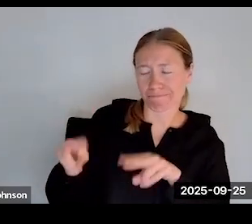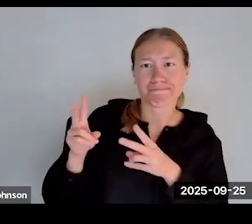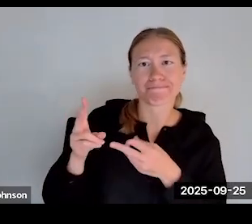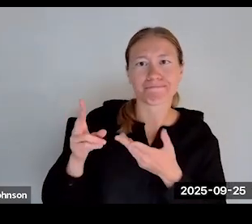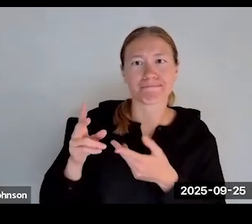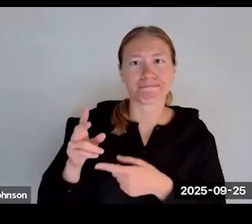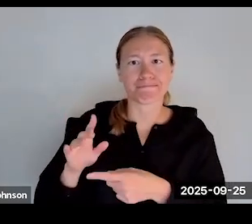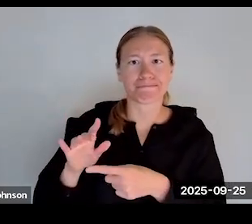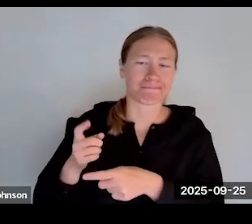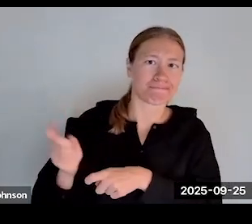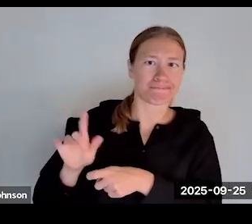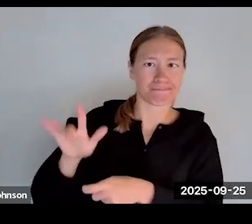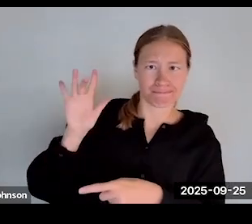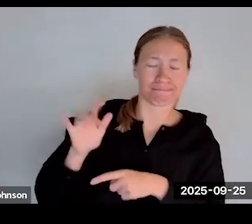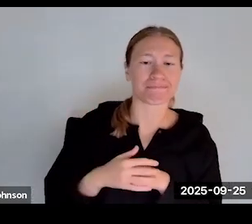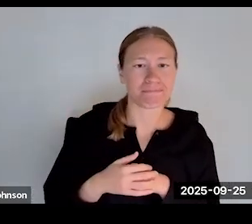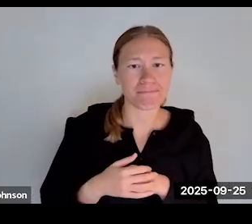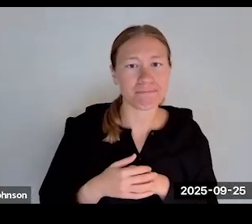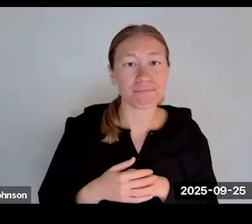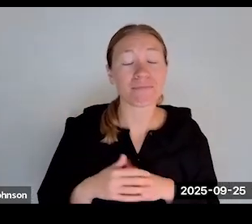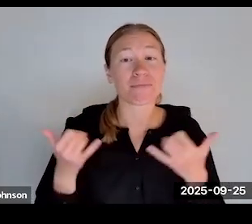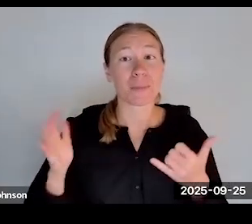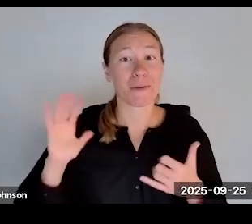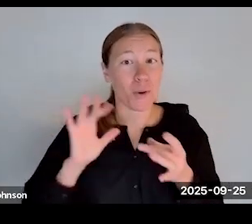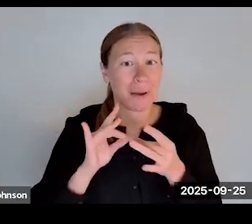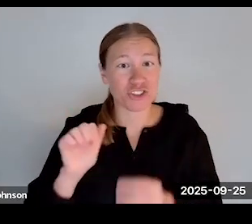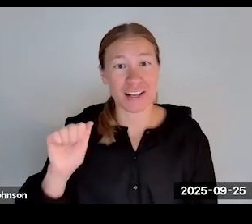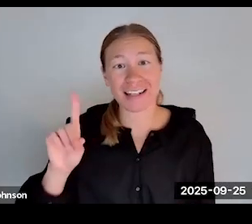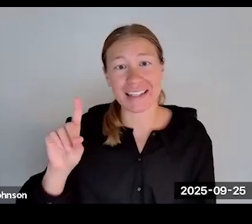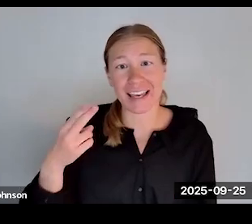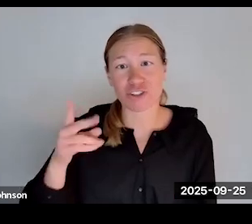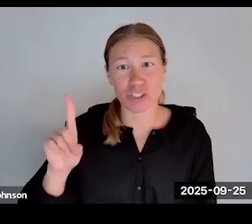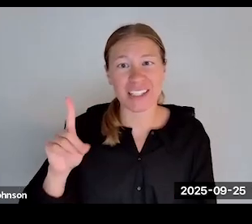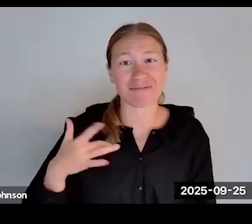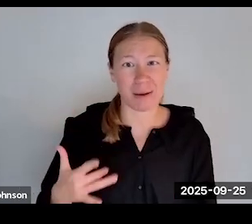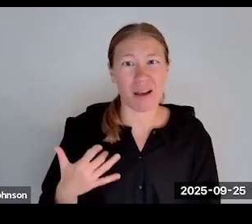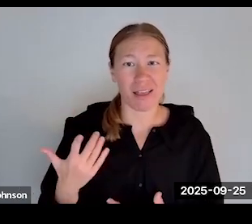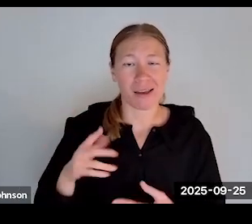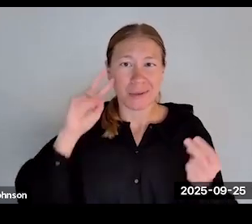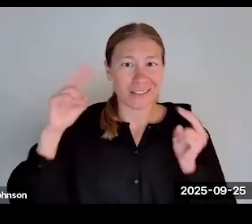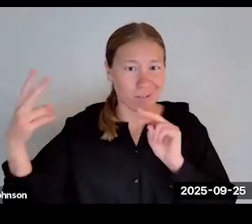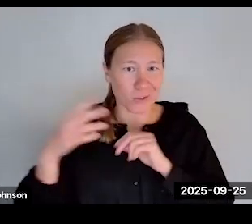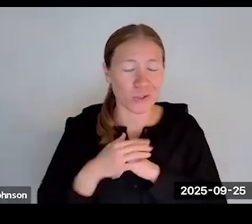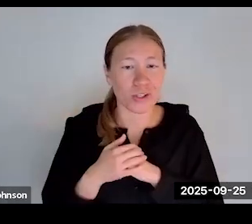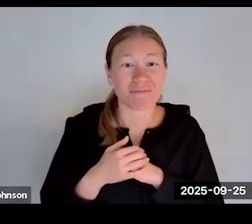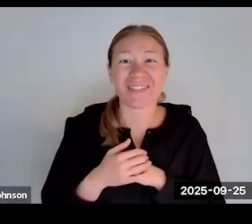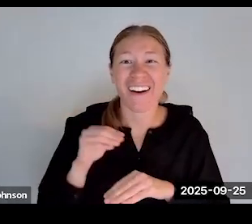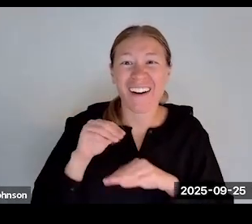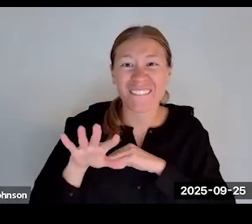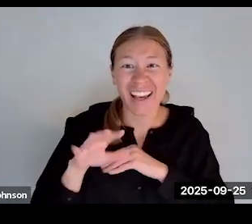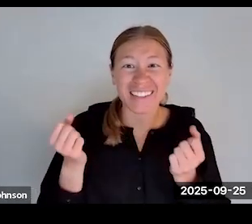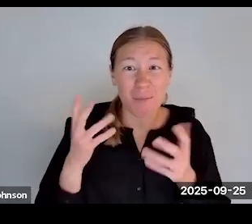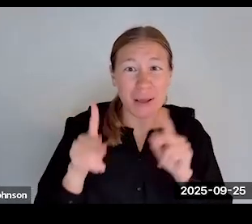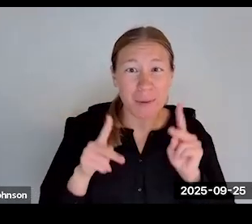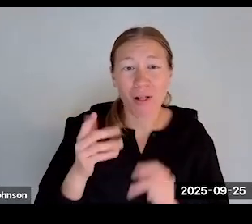As I mentioned earlier, ADHD is often misunderstood or overlooked, but it affects about 15.5 million